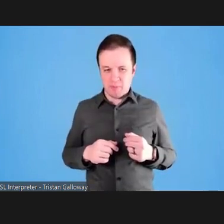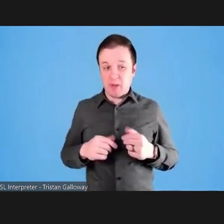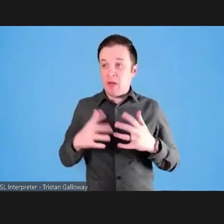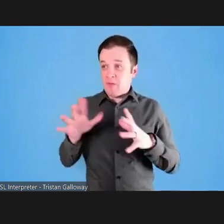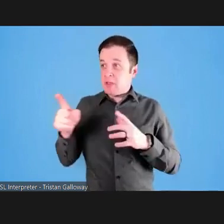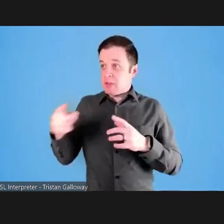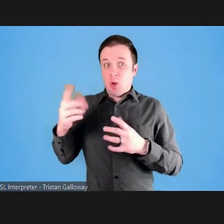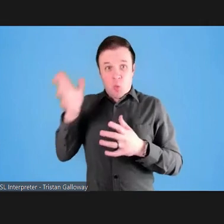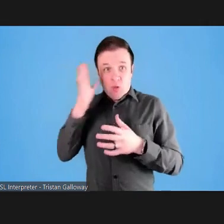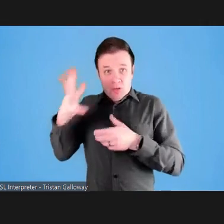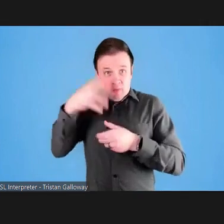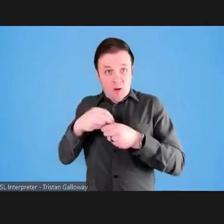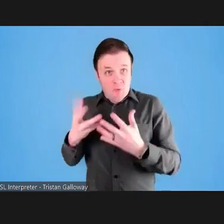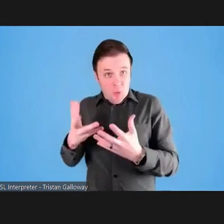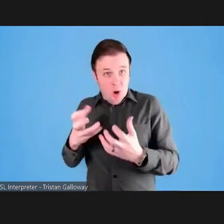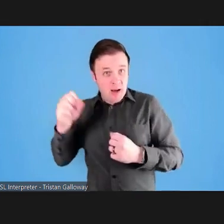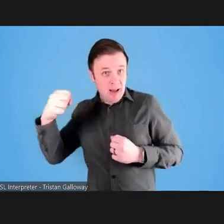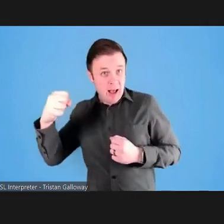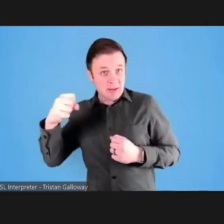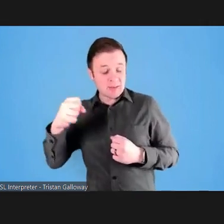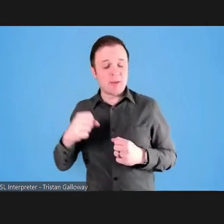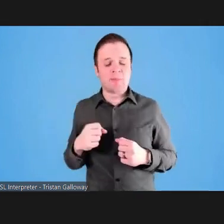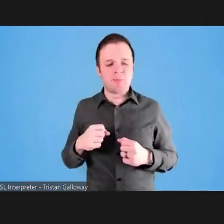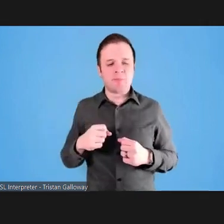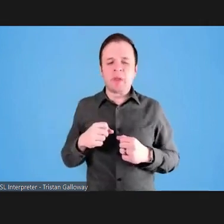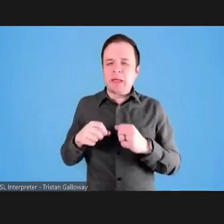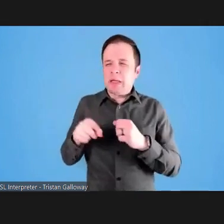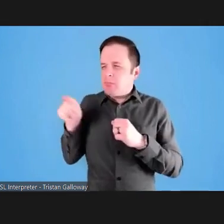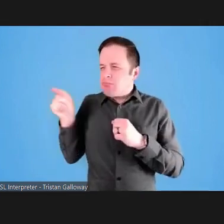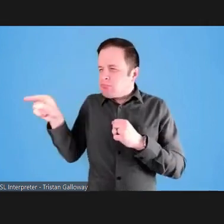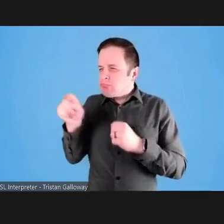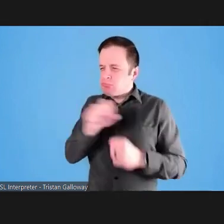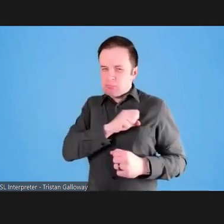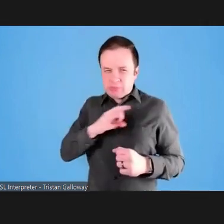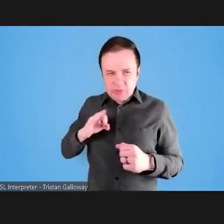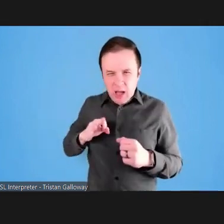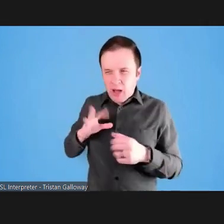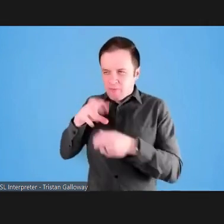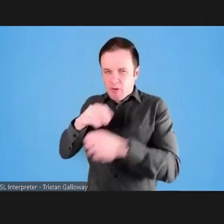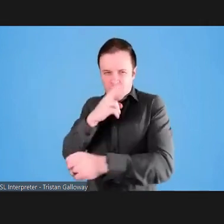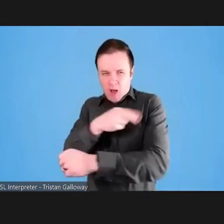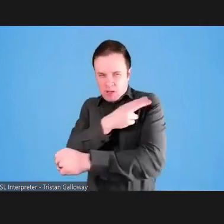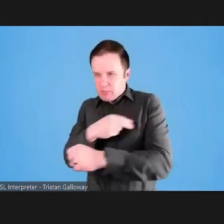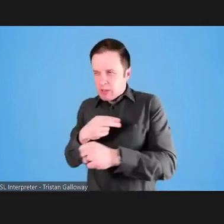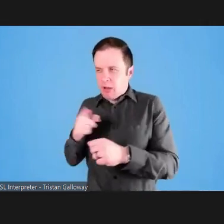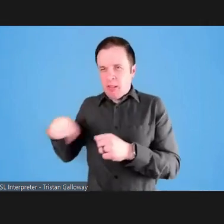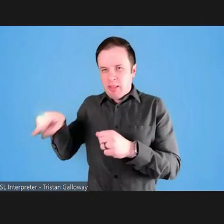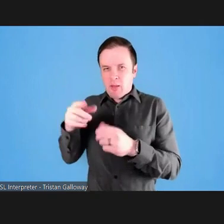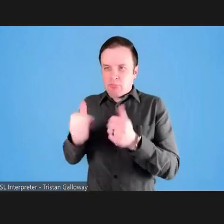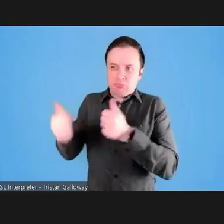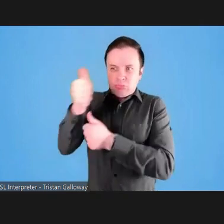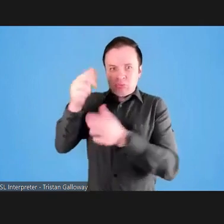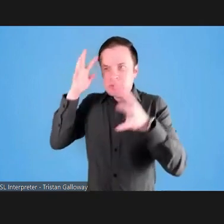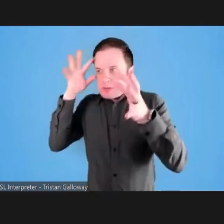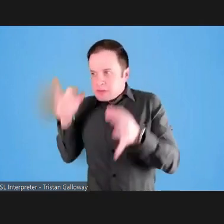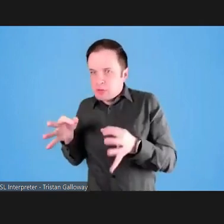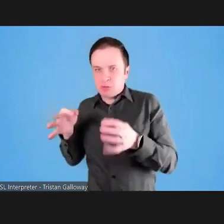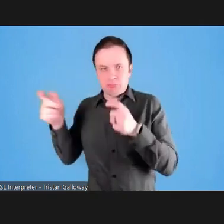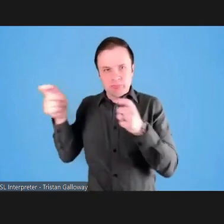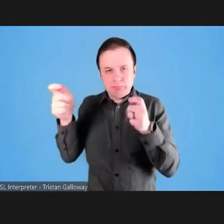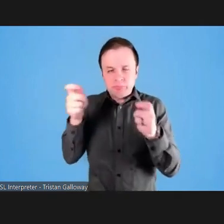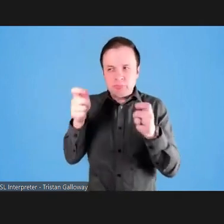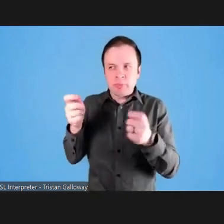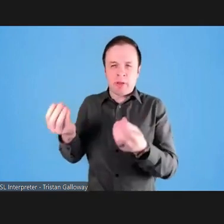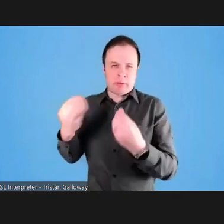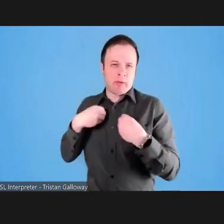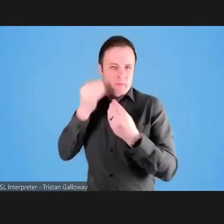participation, you want to identify the key hospital staff stakeholders, decision makers, that can provide information